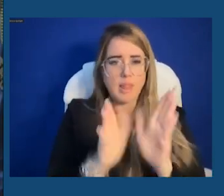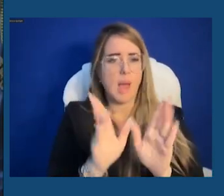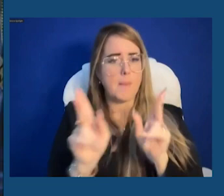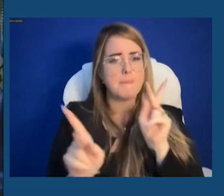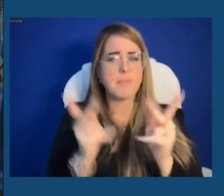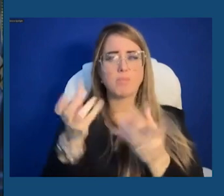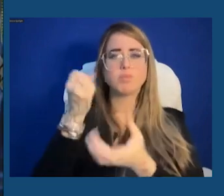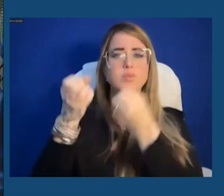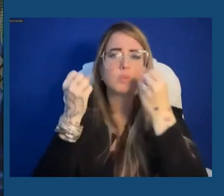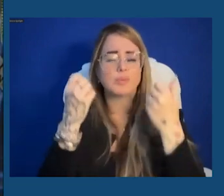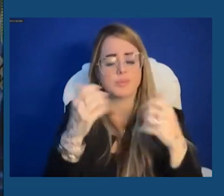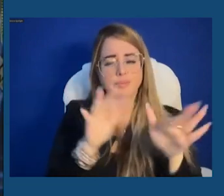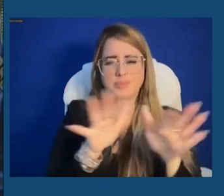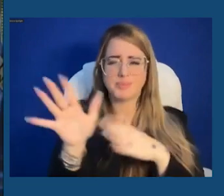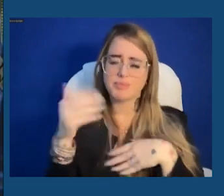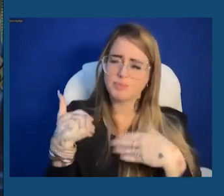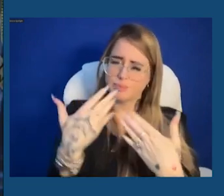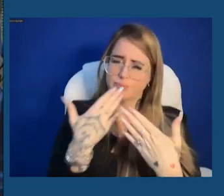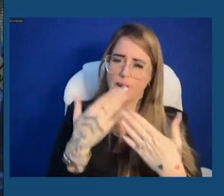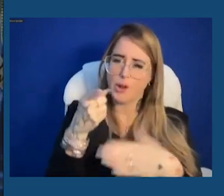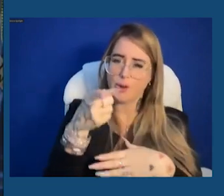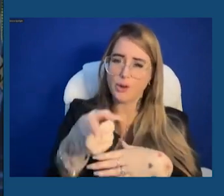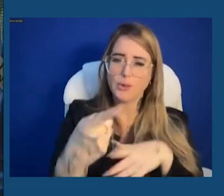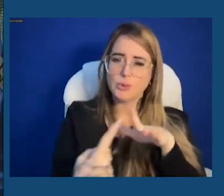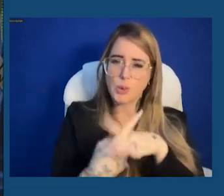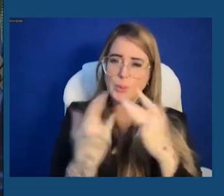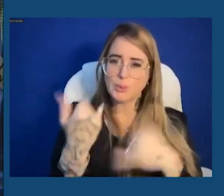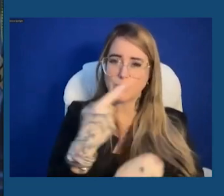want to give her a round of applause for joining us here today.